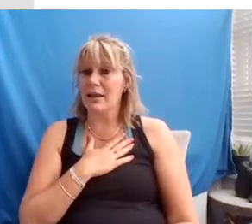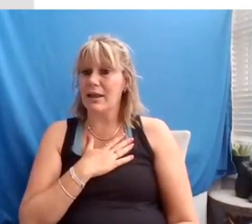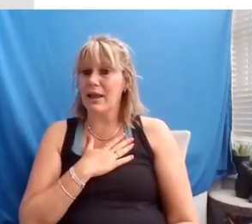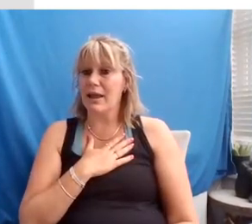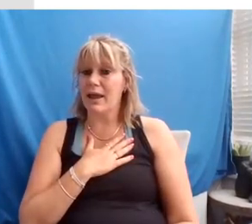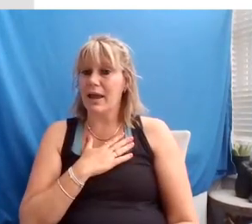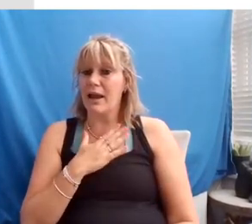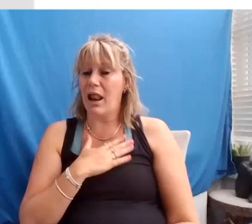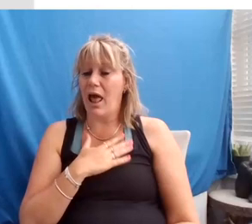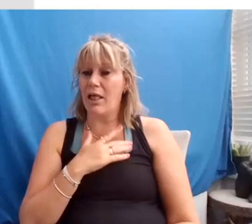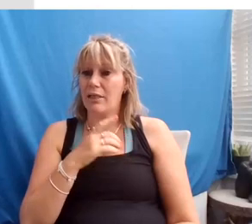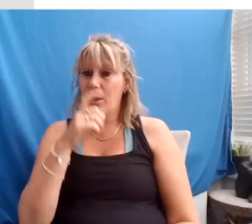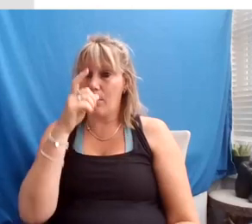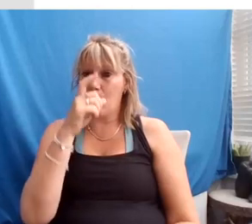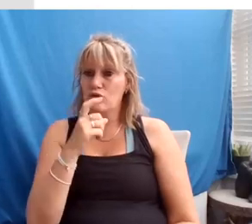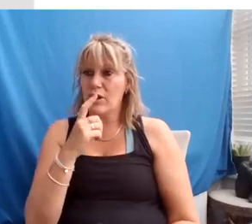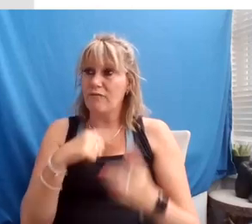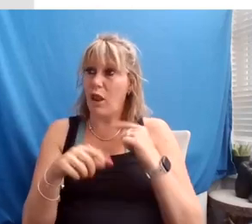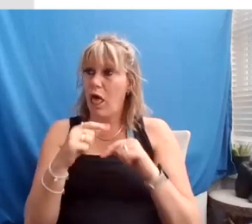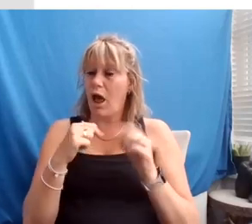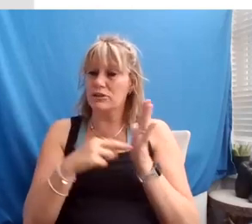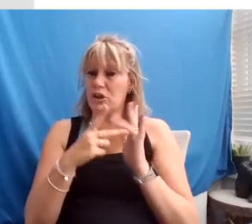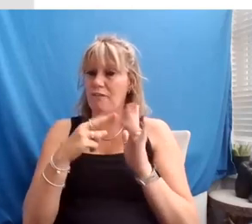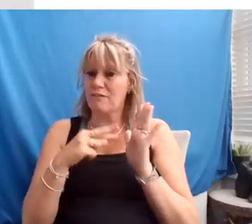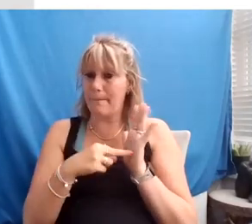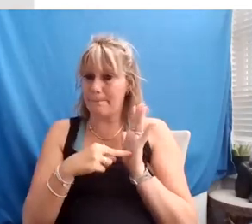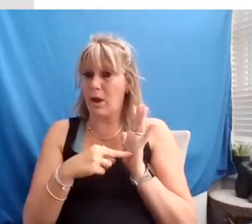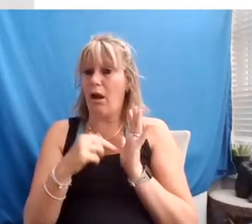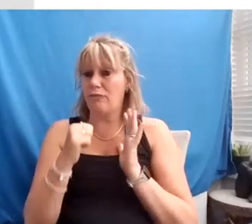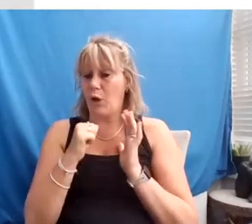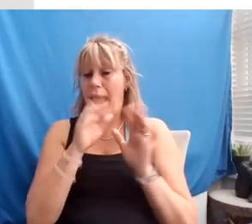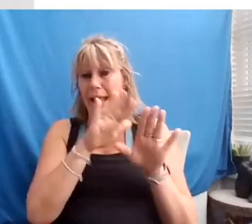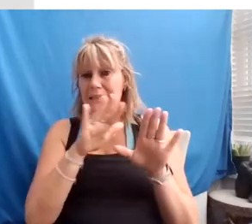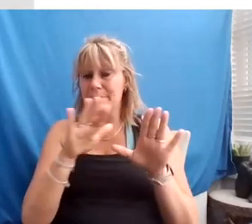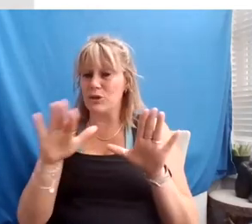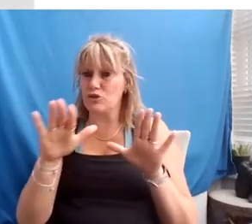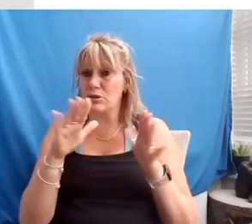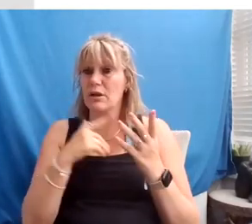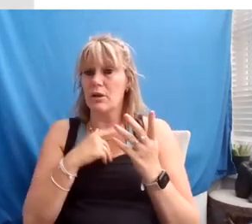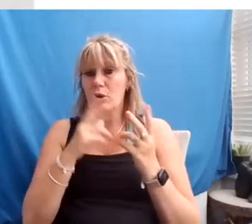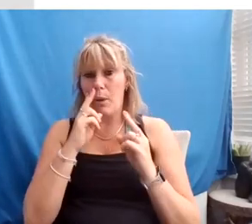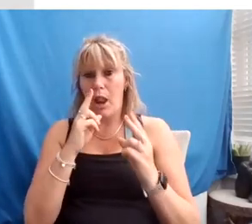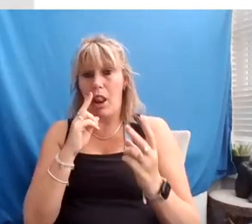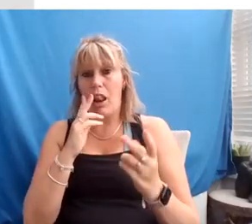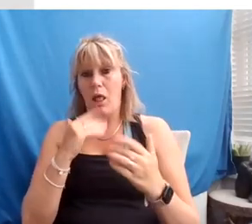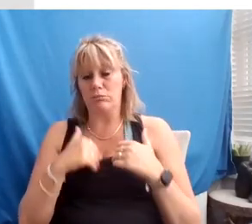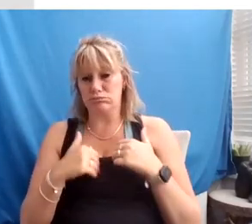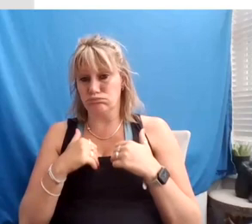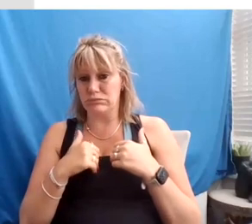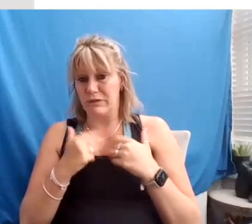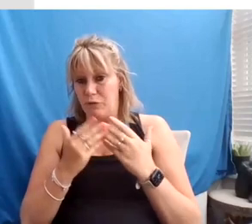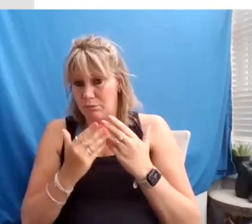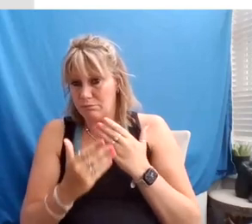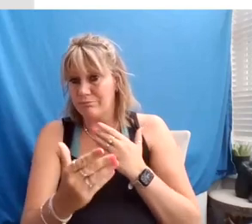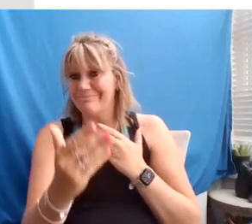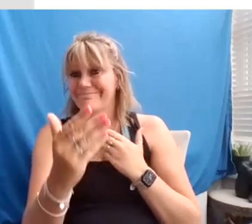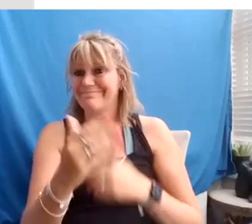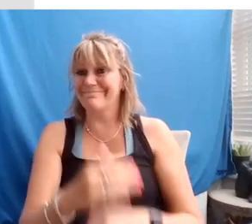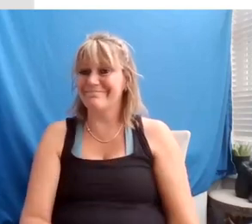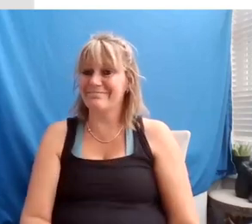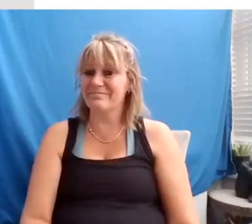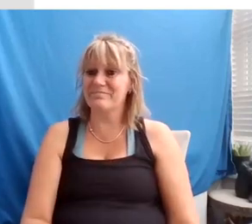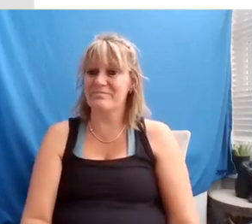put in for last November's exhibition as well. So I look forward to seeing many more of your portraits, Renee. Thank